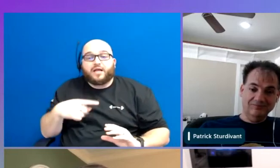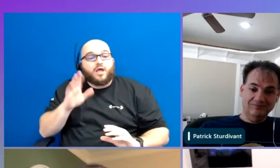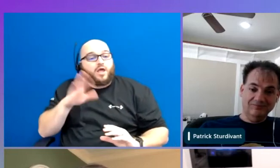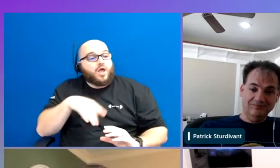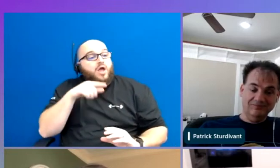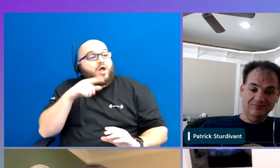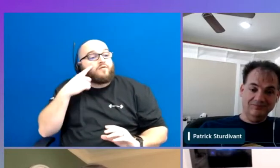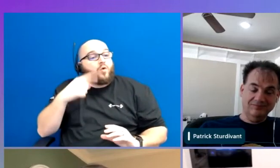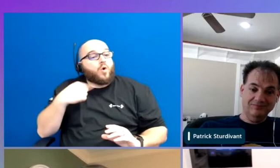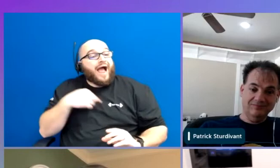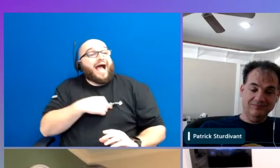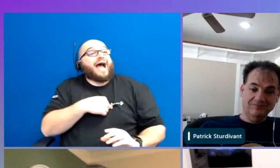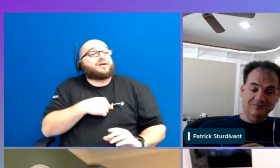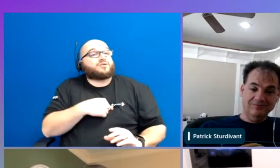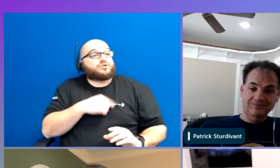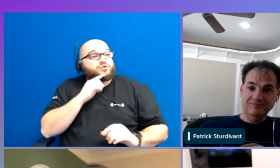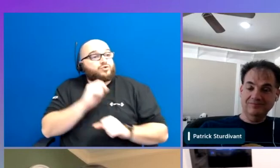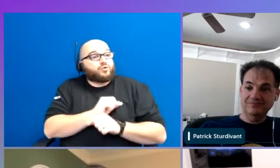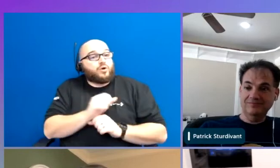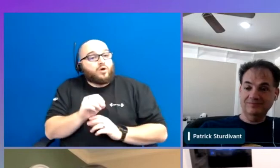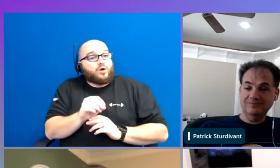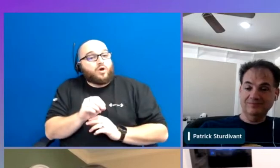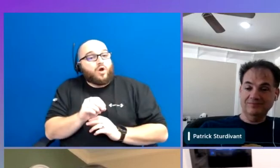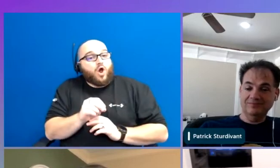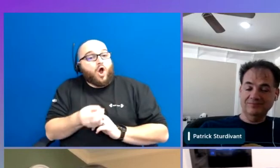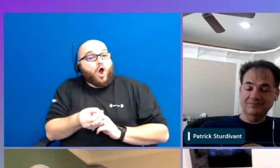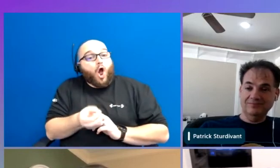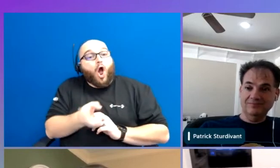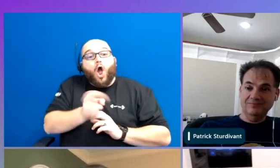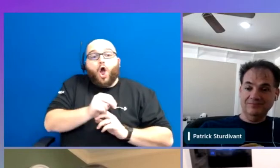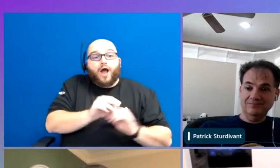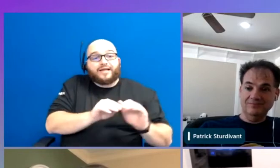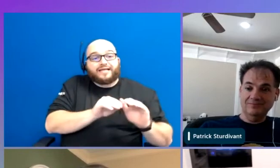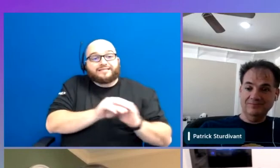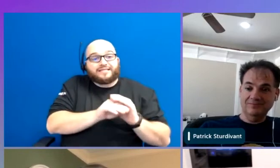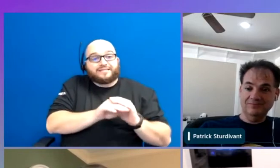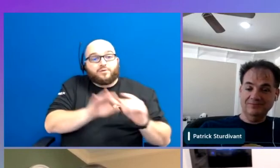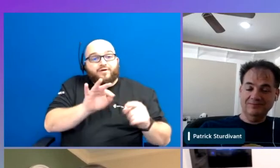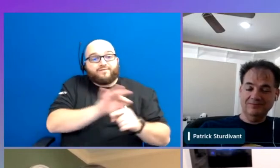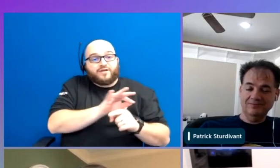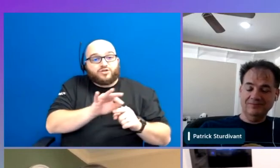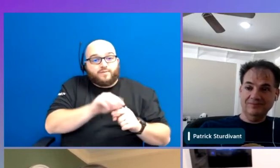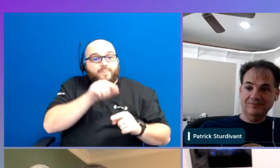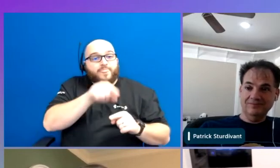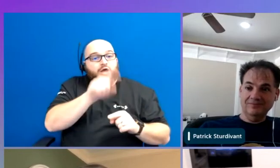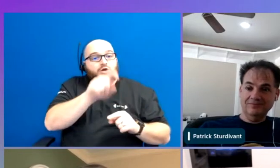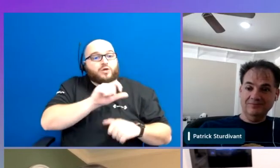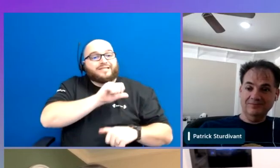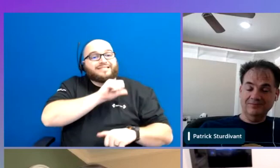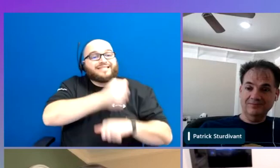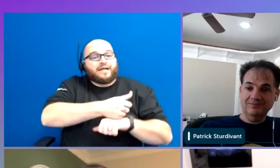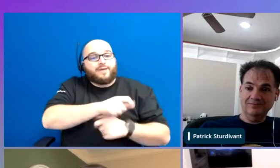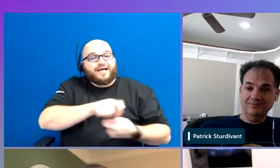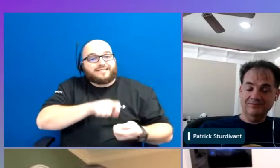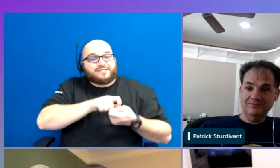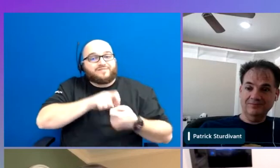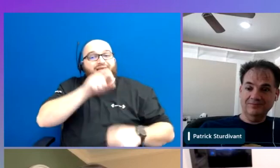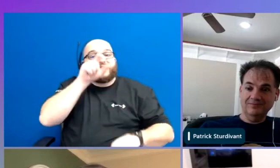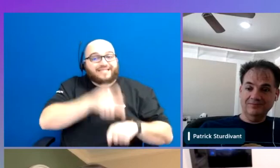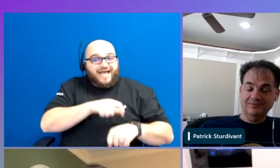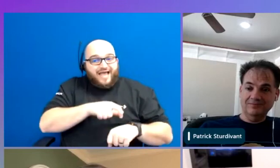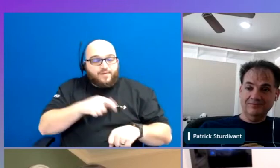in order for us to turn on the accessibility features, you needed to set up a specific time so that we could have